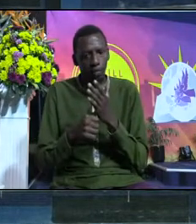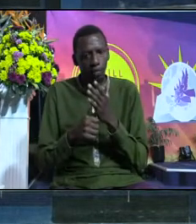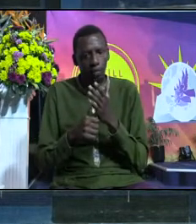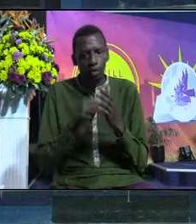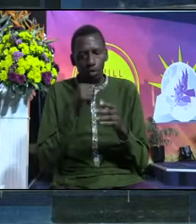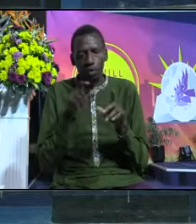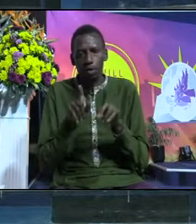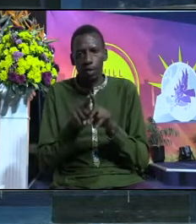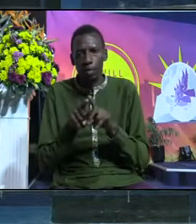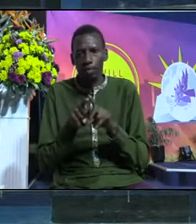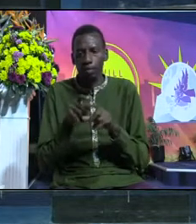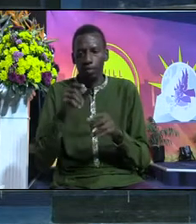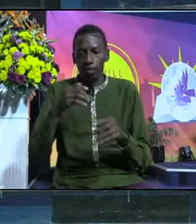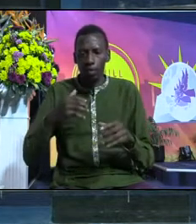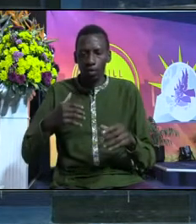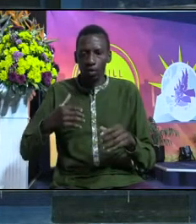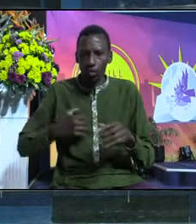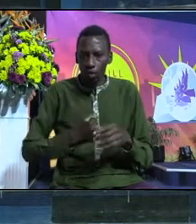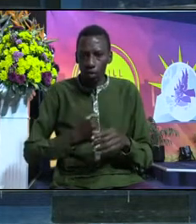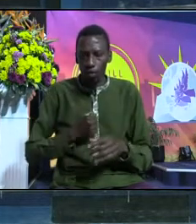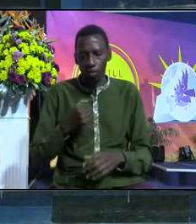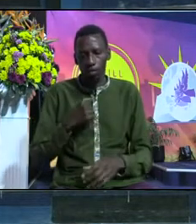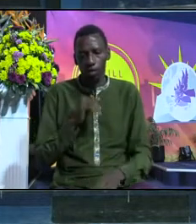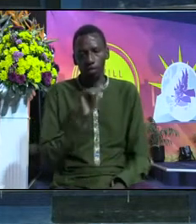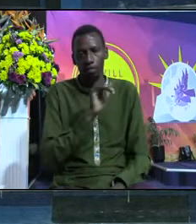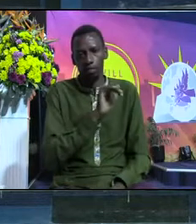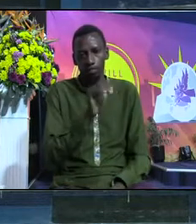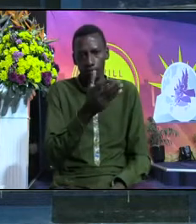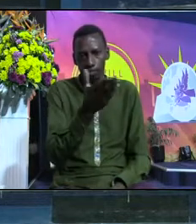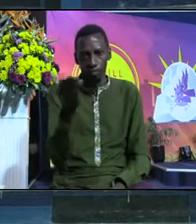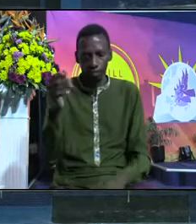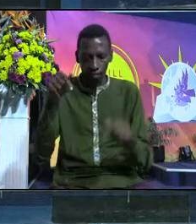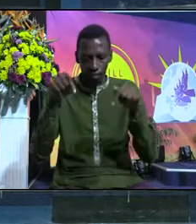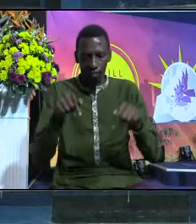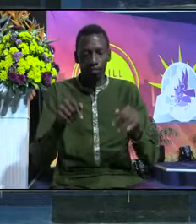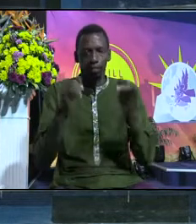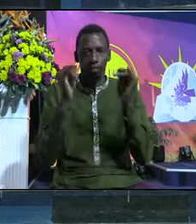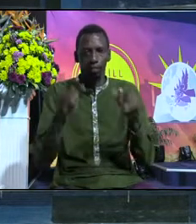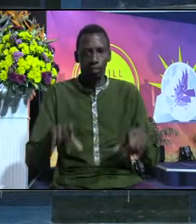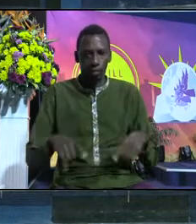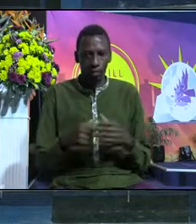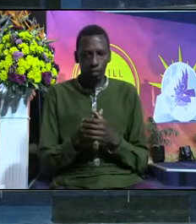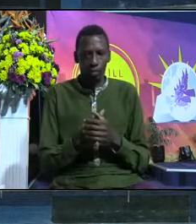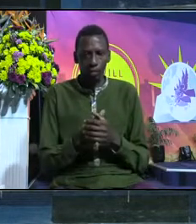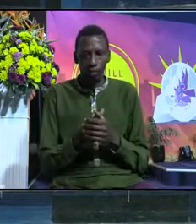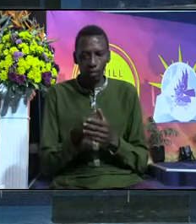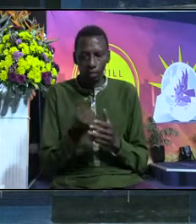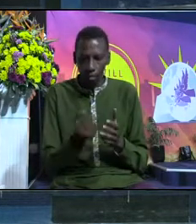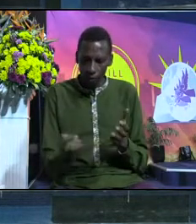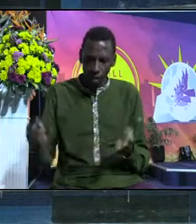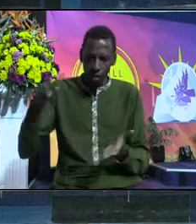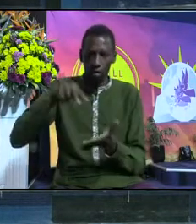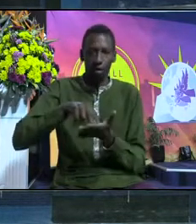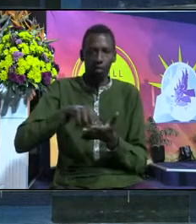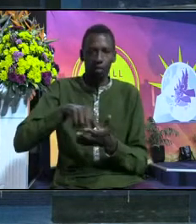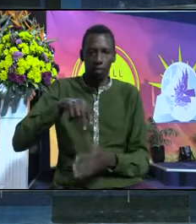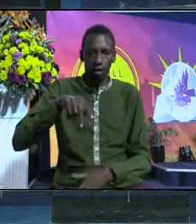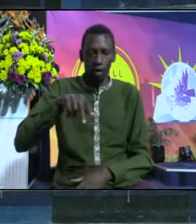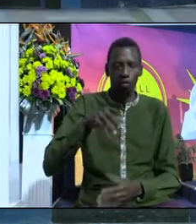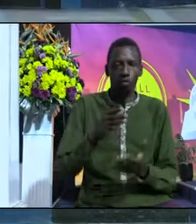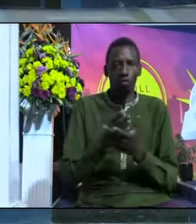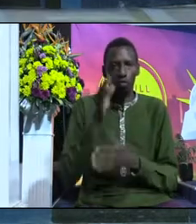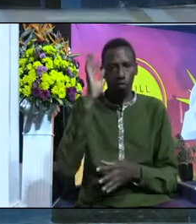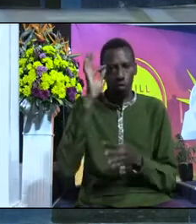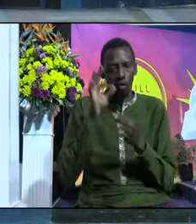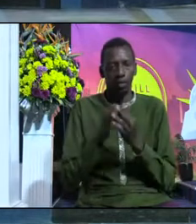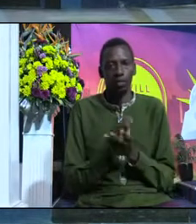like Joseph's? I urge you tonight, New Life, get up and walk by faith. I have